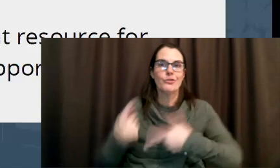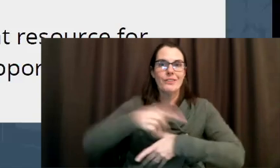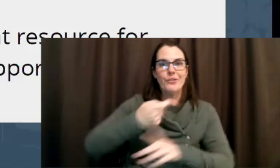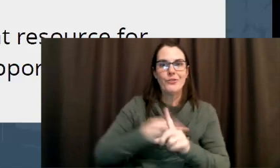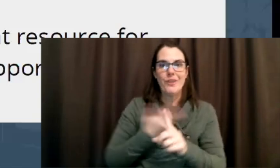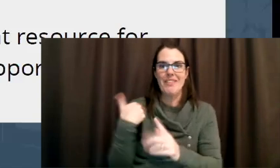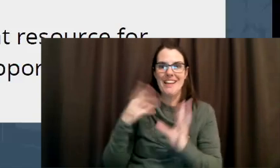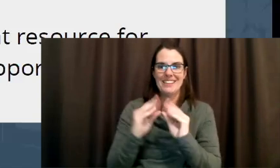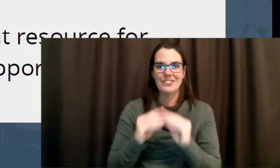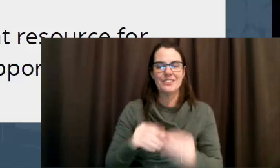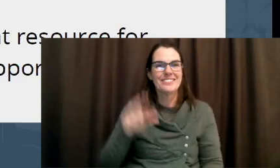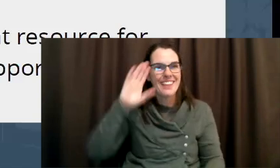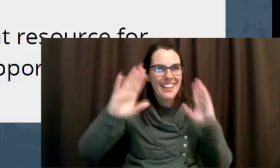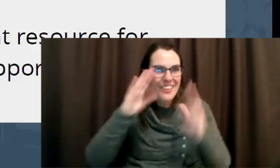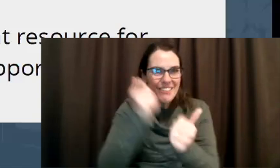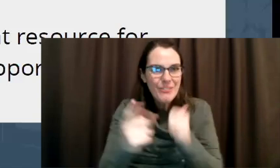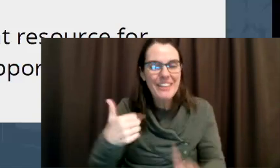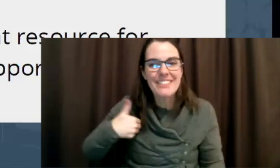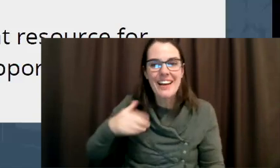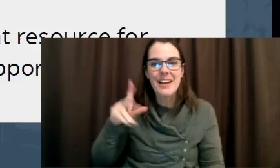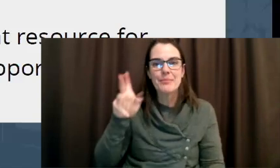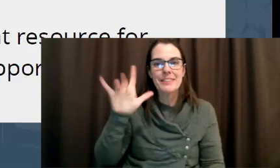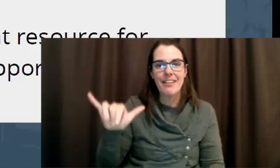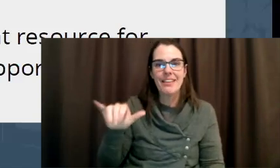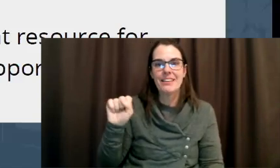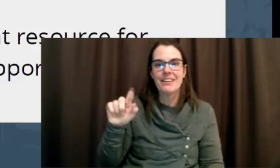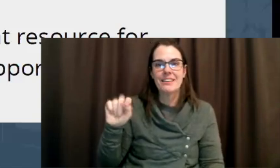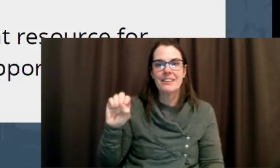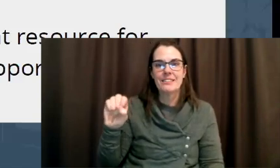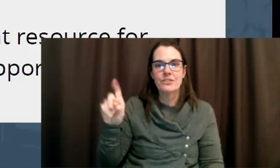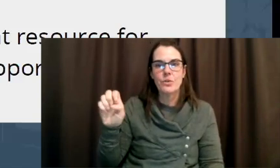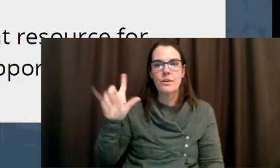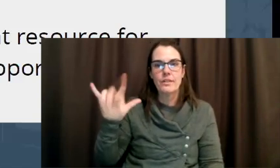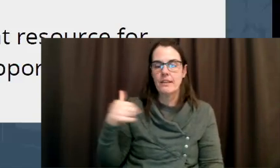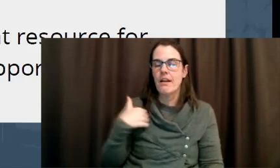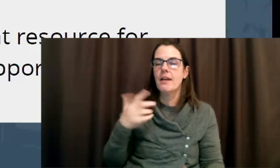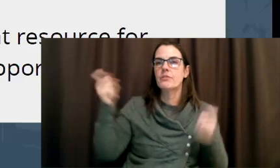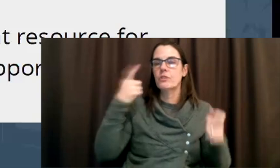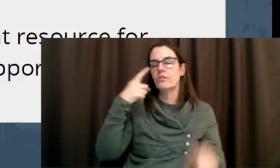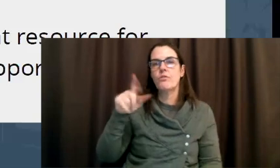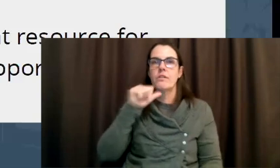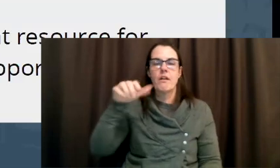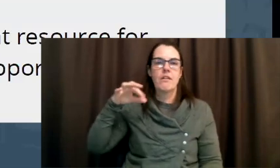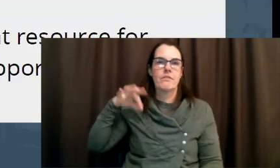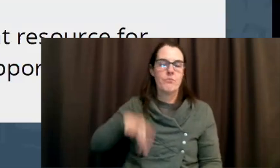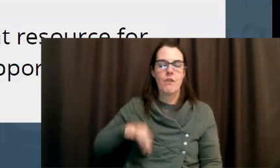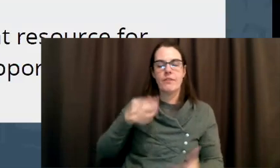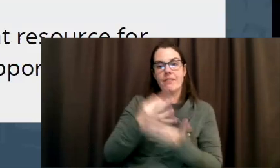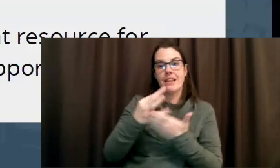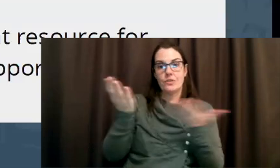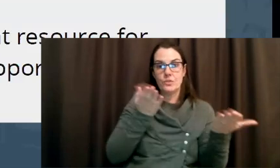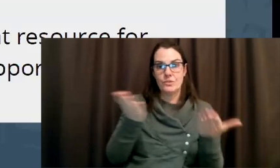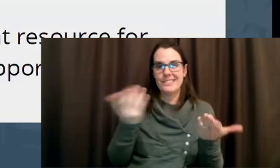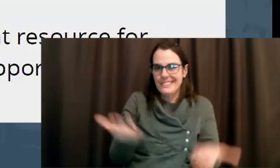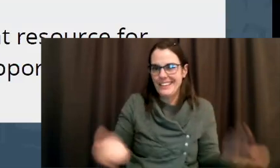name is Kyle Stokely, and I am the Director of Nonprofit Financial Services here at Kelley Nonprofit Consulting. So